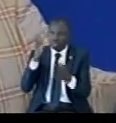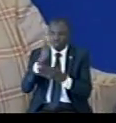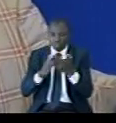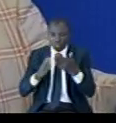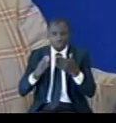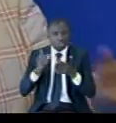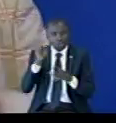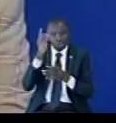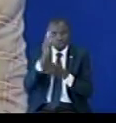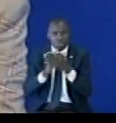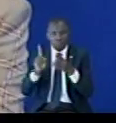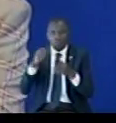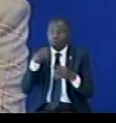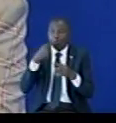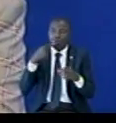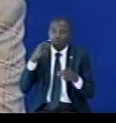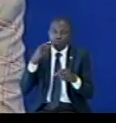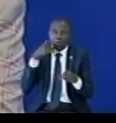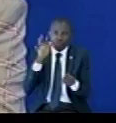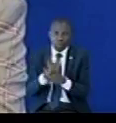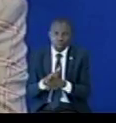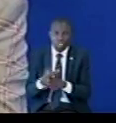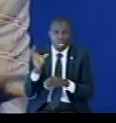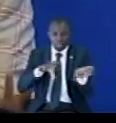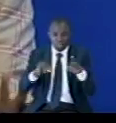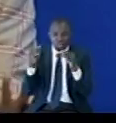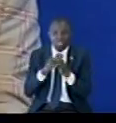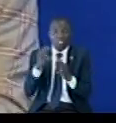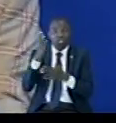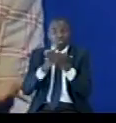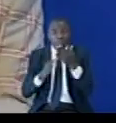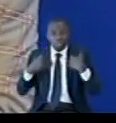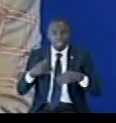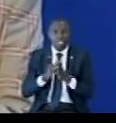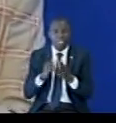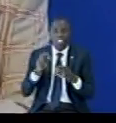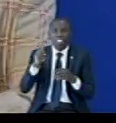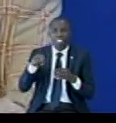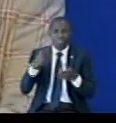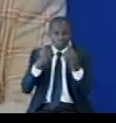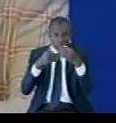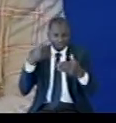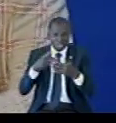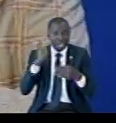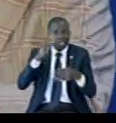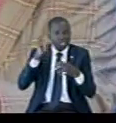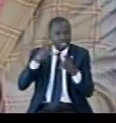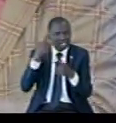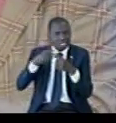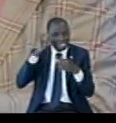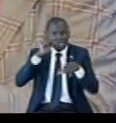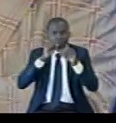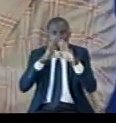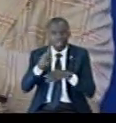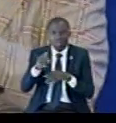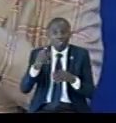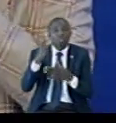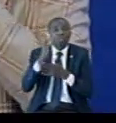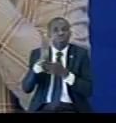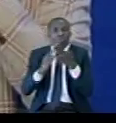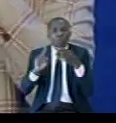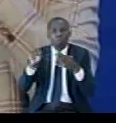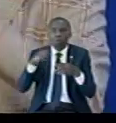does it. Somebody who told you to come near and you came near and he blesses you. Somebody who brings